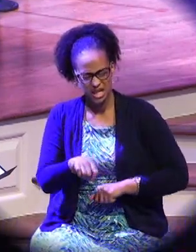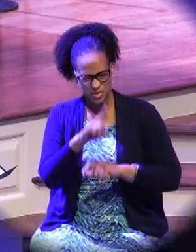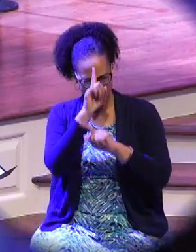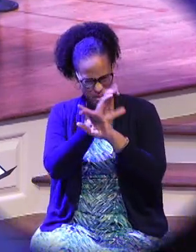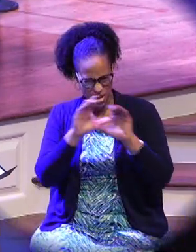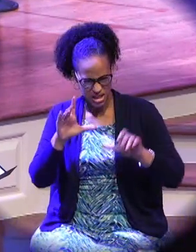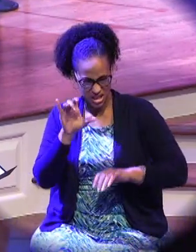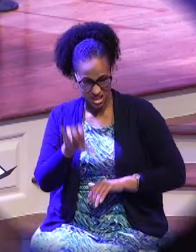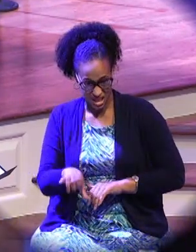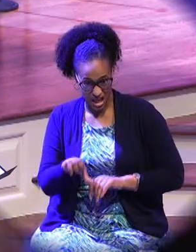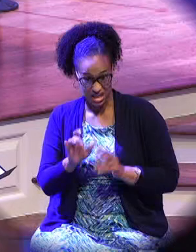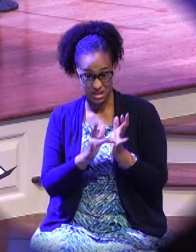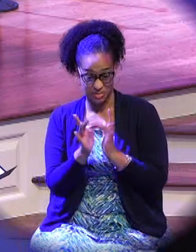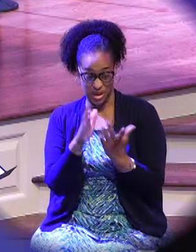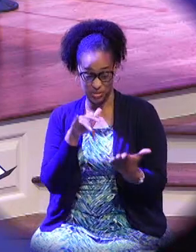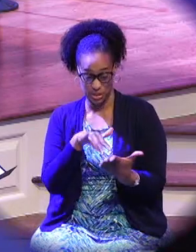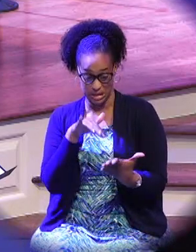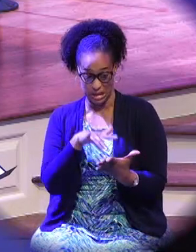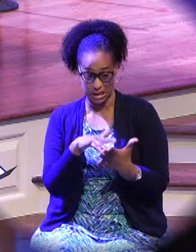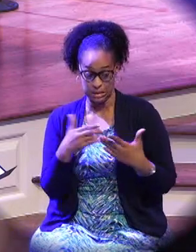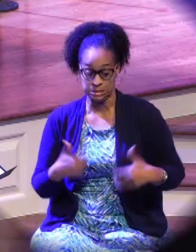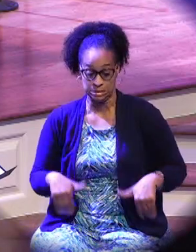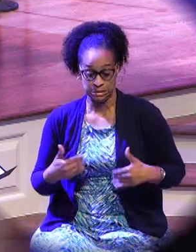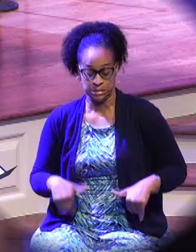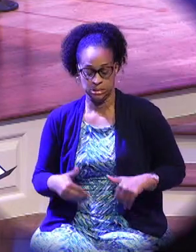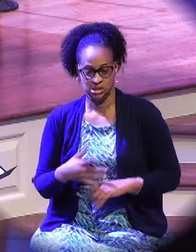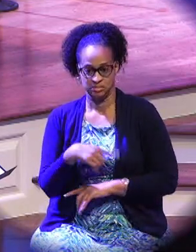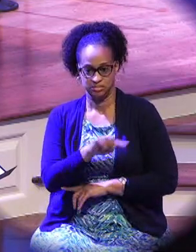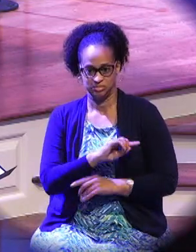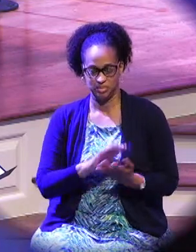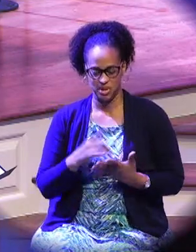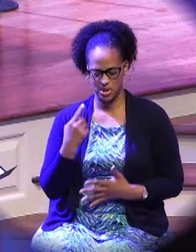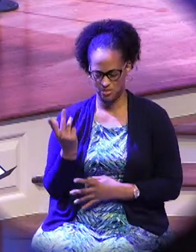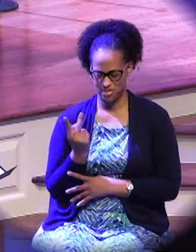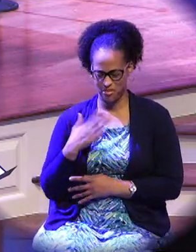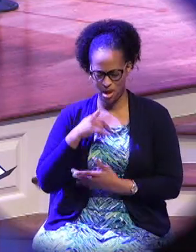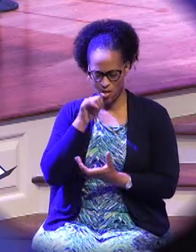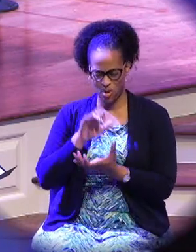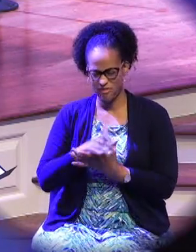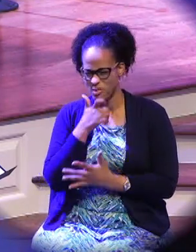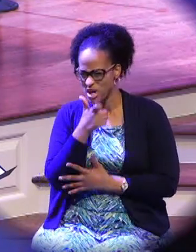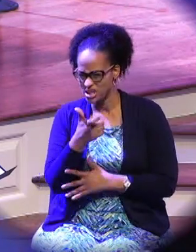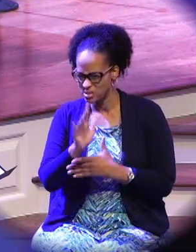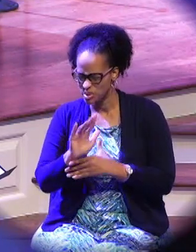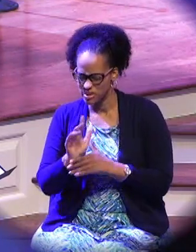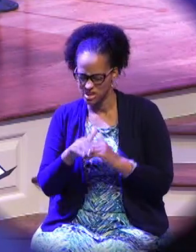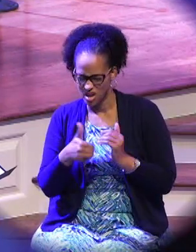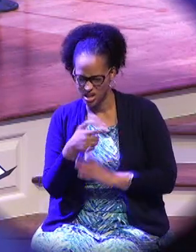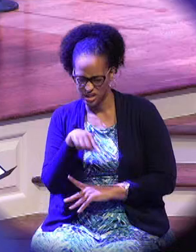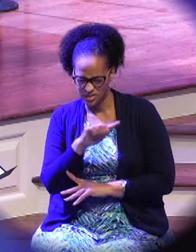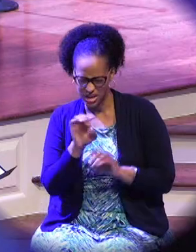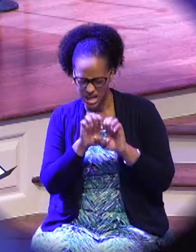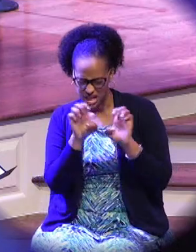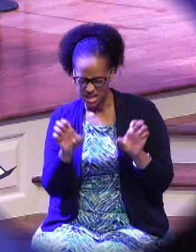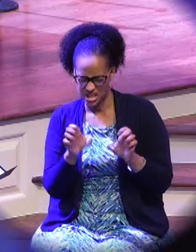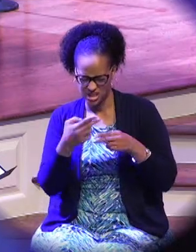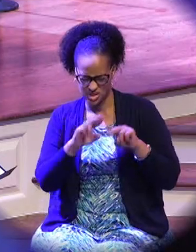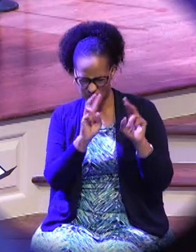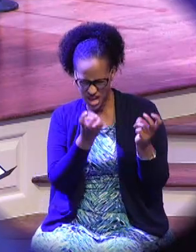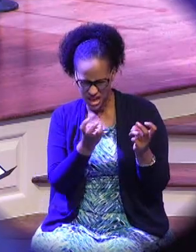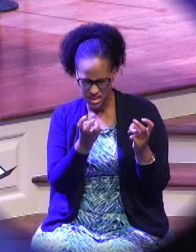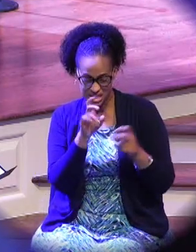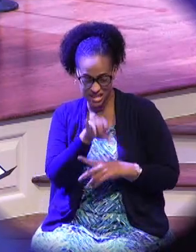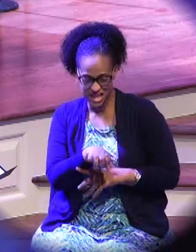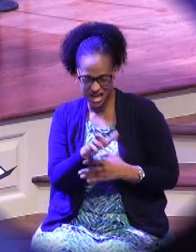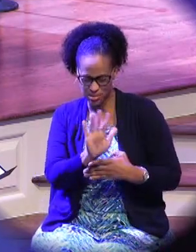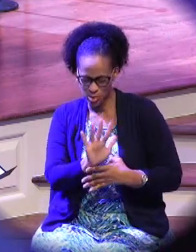that Bible study? You know, after Allison and I watched that movie and we figured out there were all those Easter eggs, we went and Googled Easter eggs in the Adam Project,